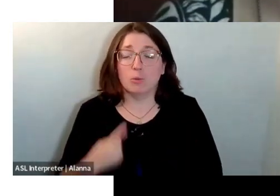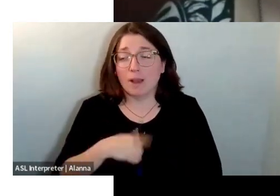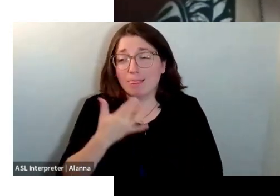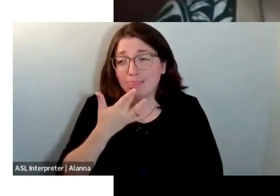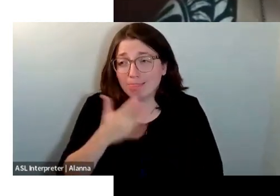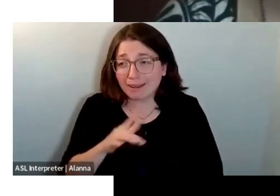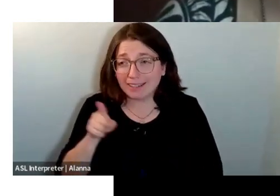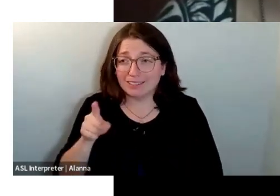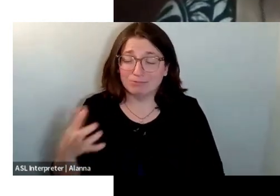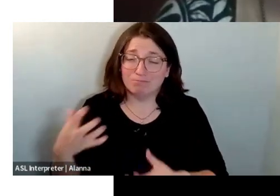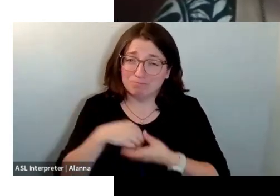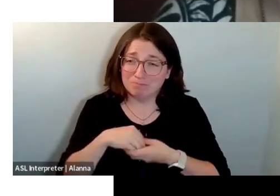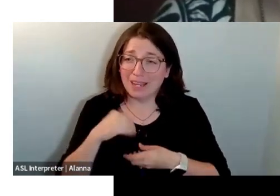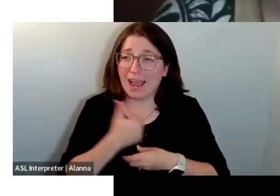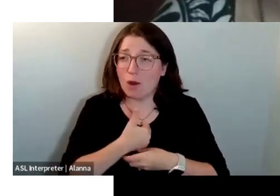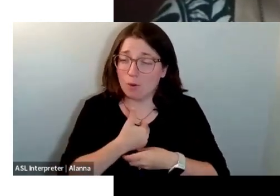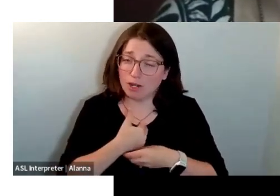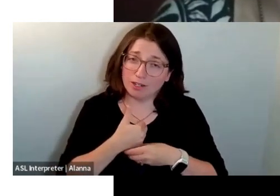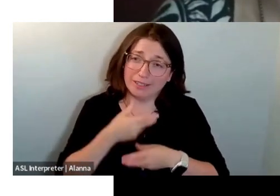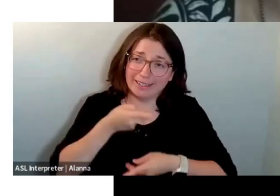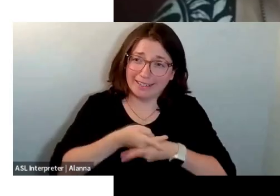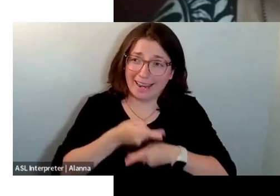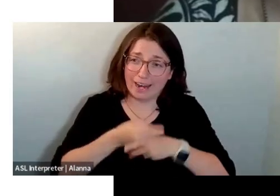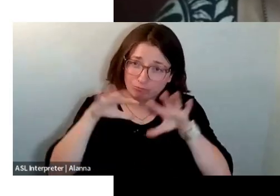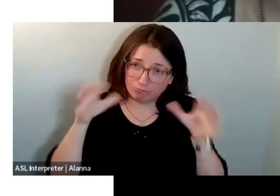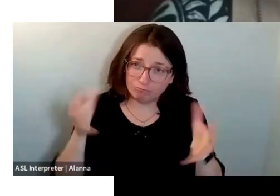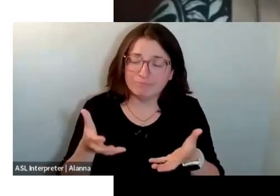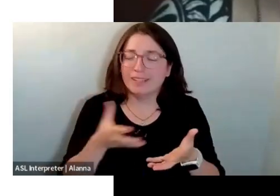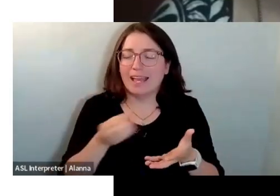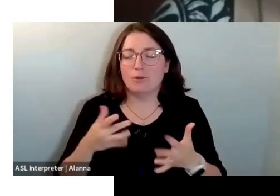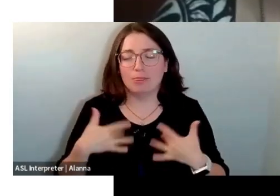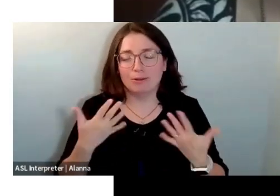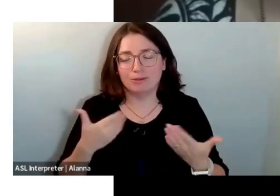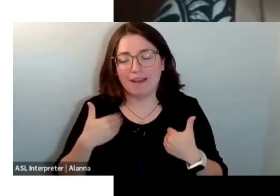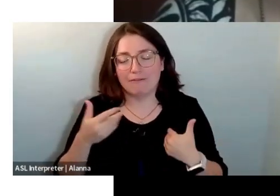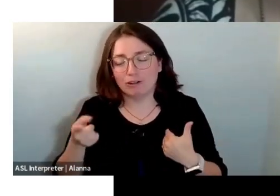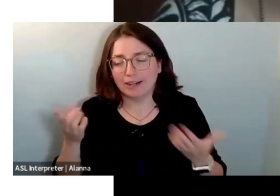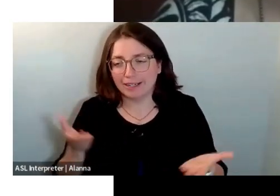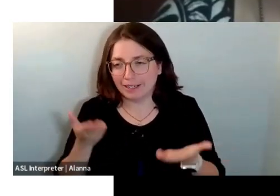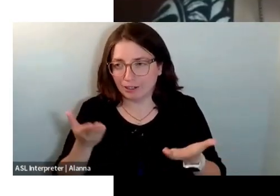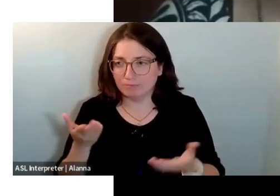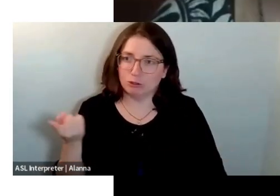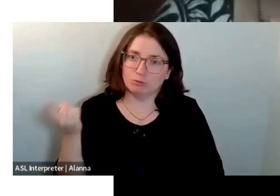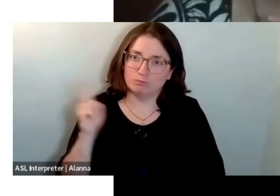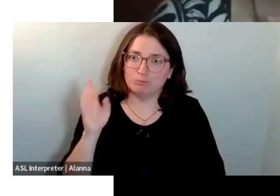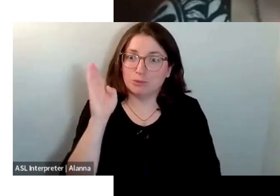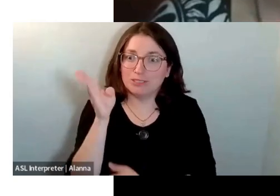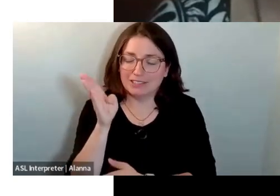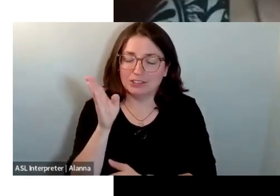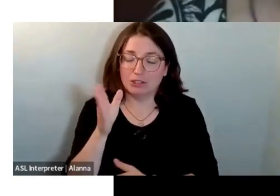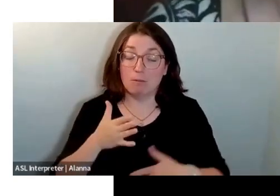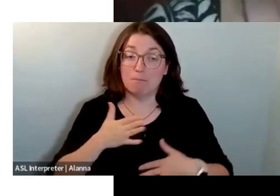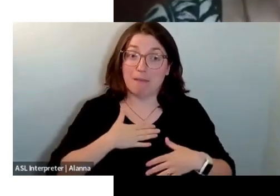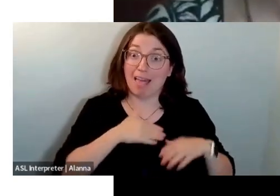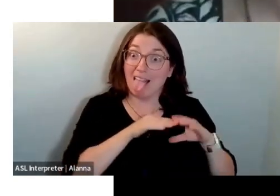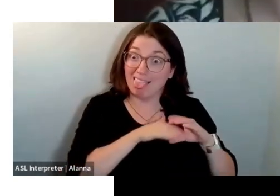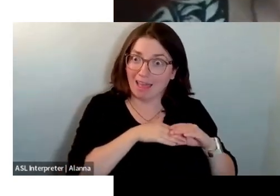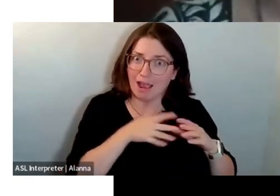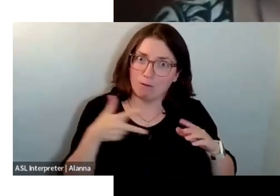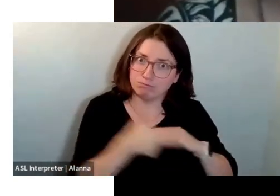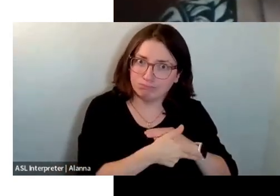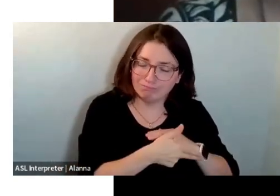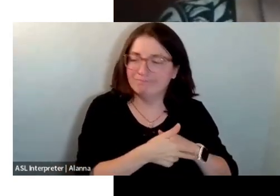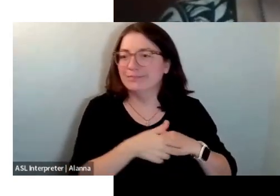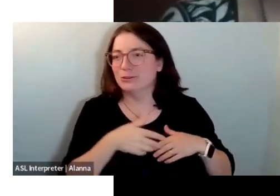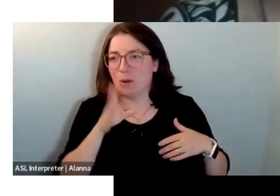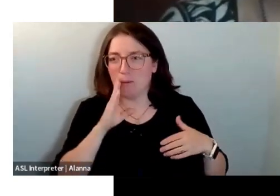our wider community of care, and we are thrilled to have her with us and to welcome her as our presenter tonight. So enough of my talking. Without further